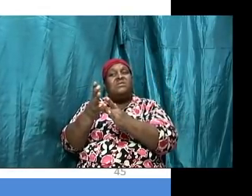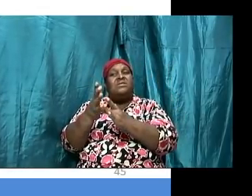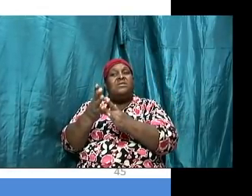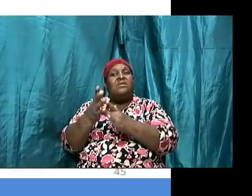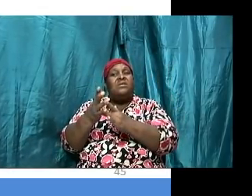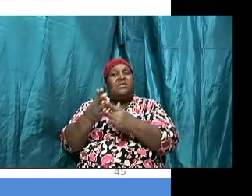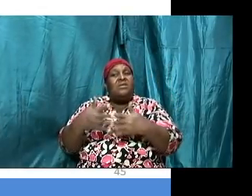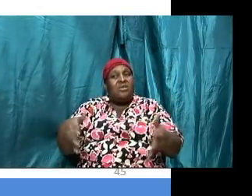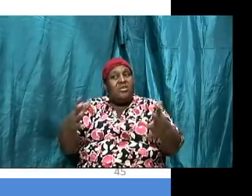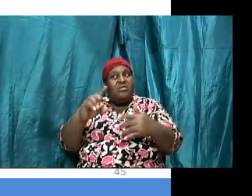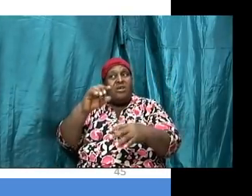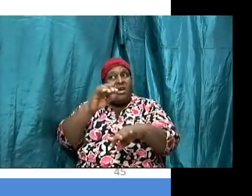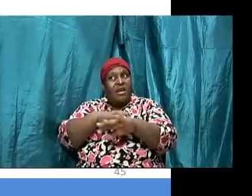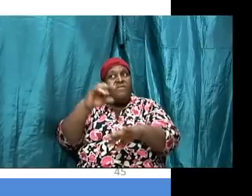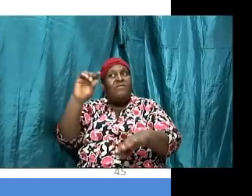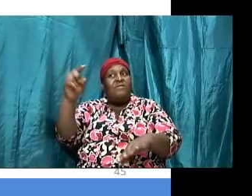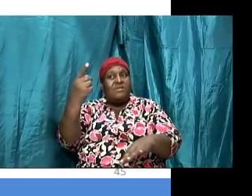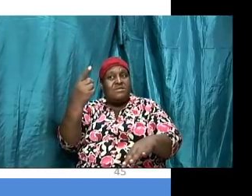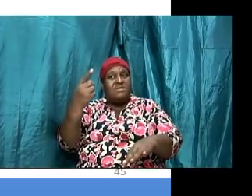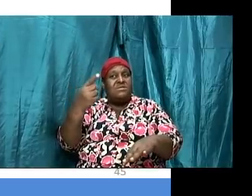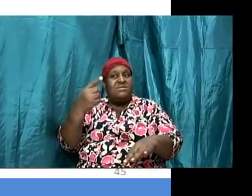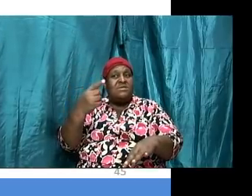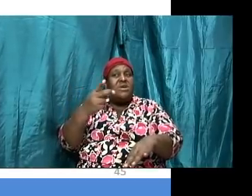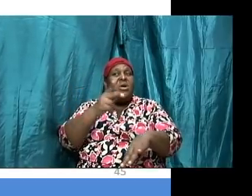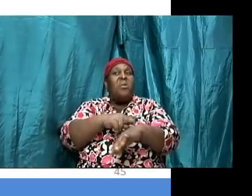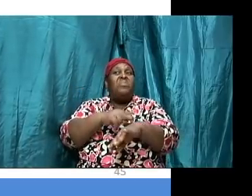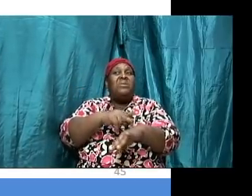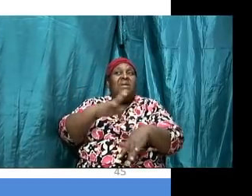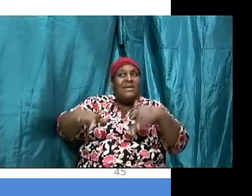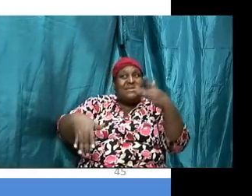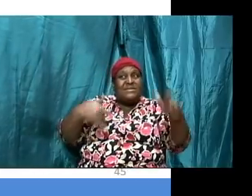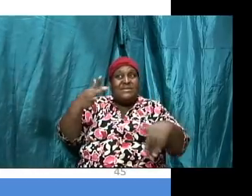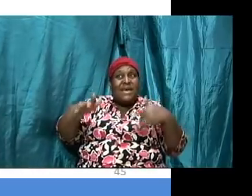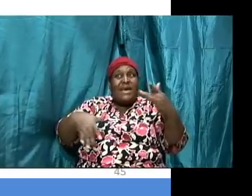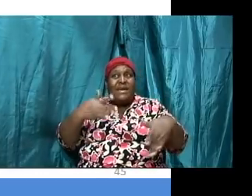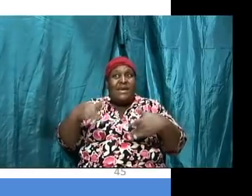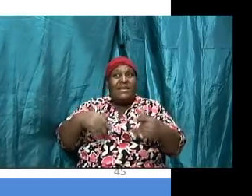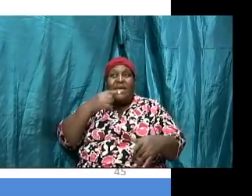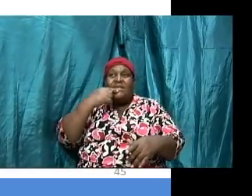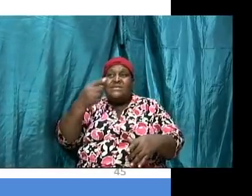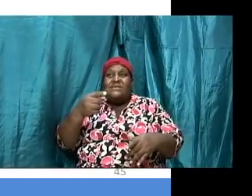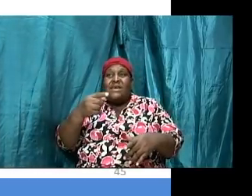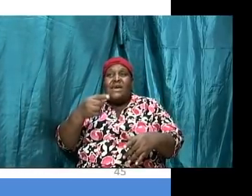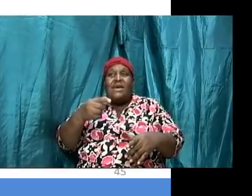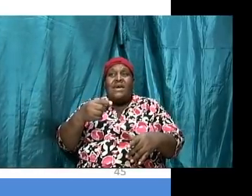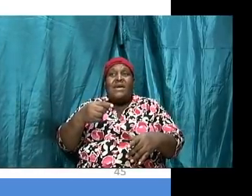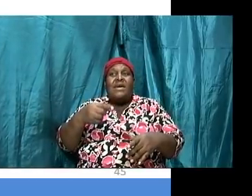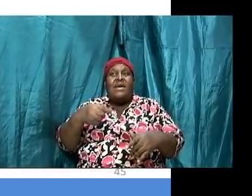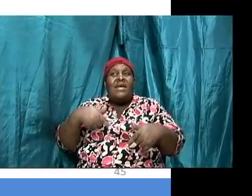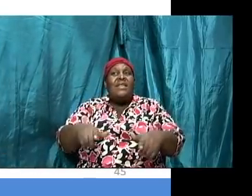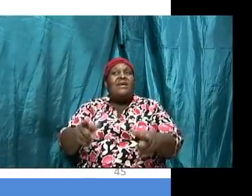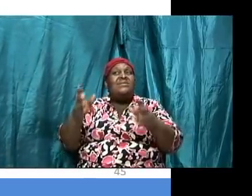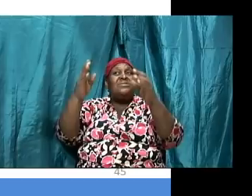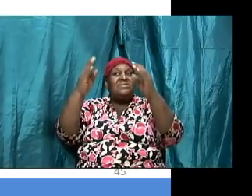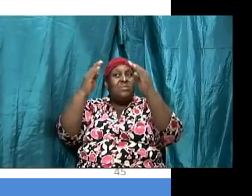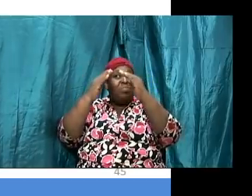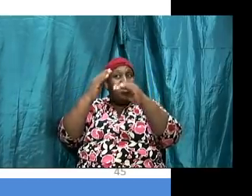here it is. At first, Peter got excited and said, let us build a temple and make all three of us remain